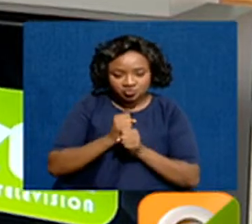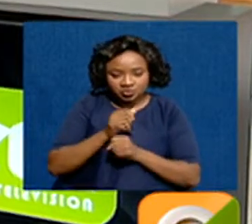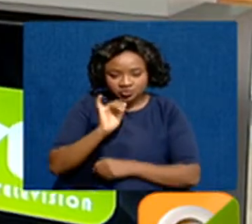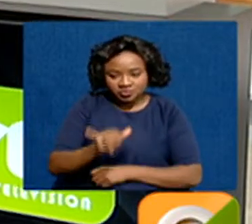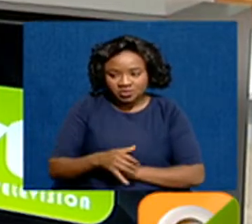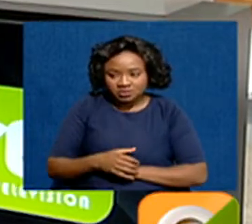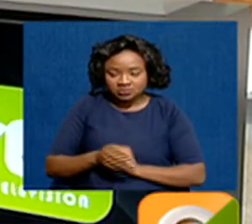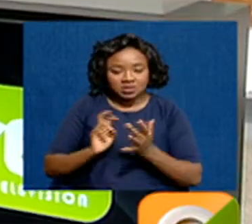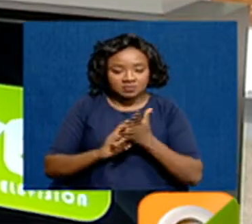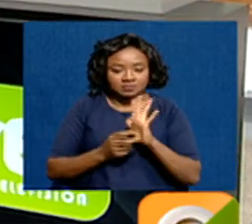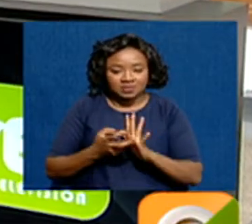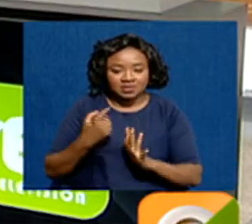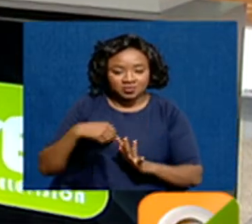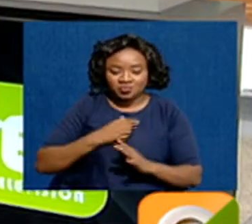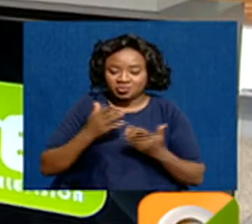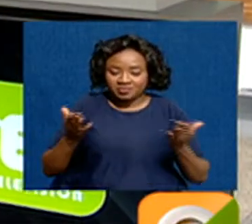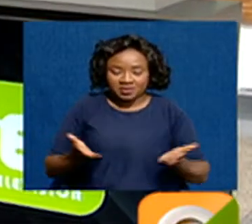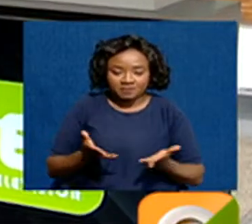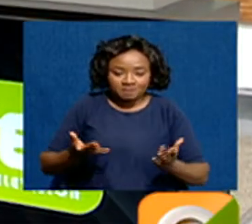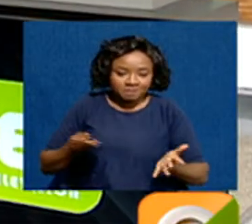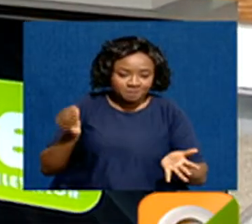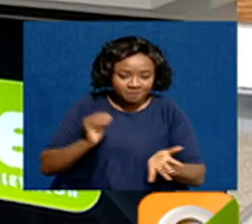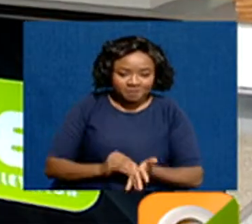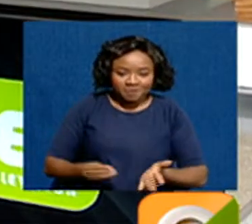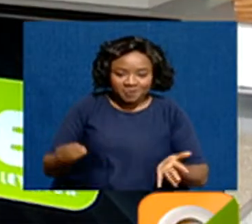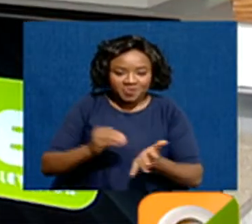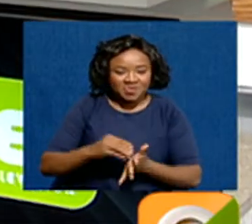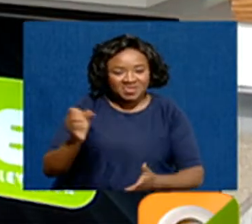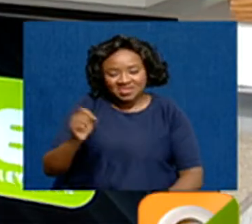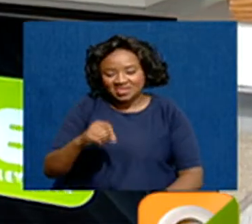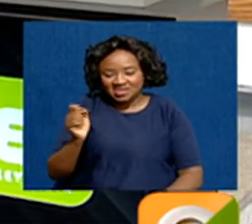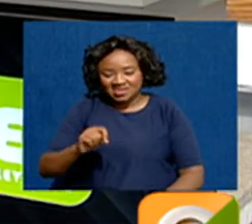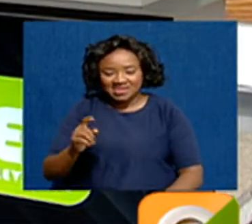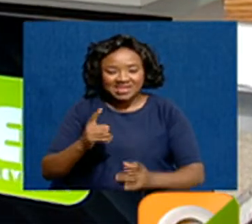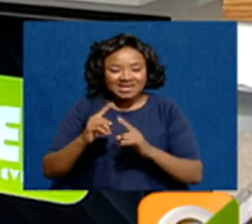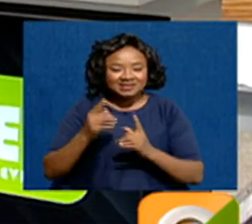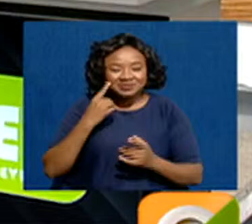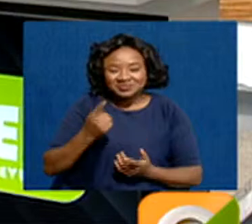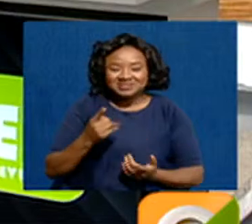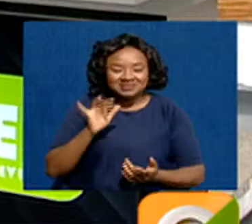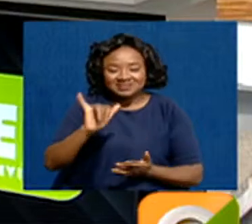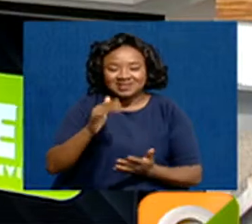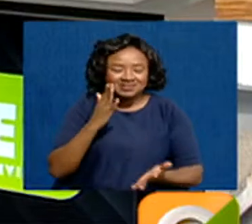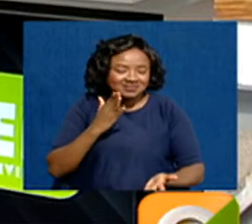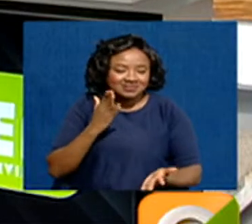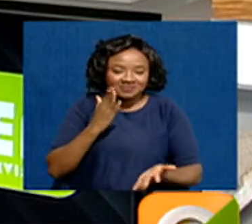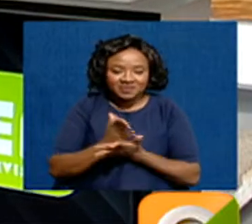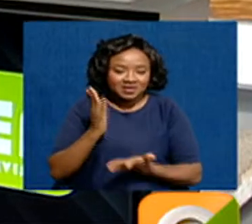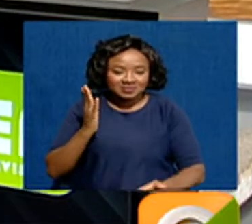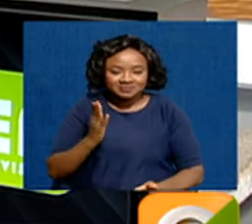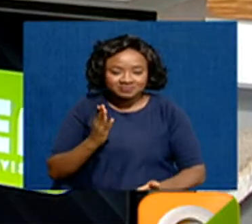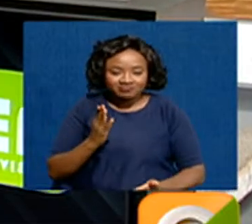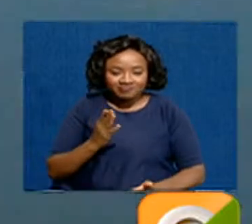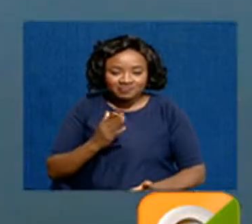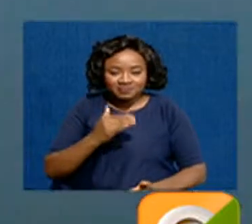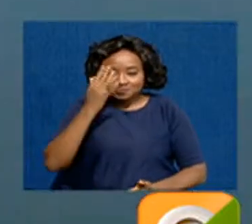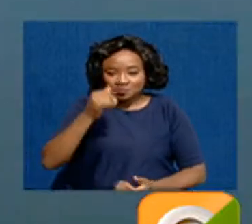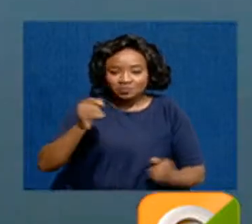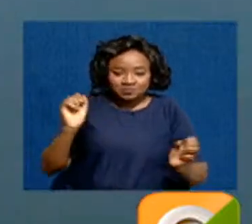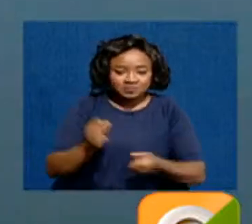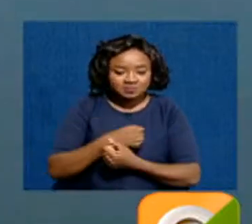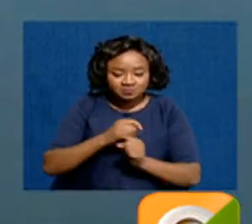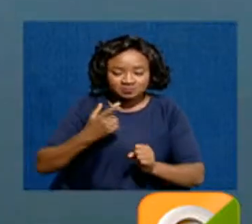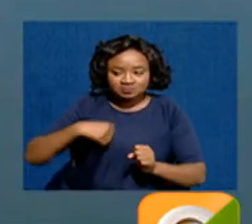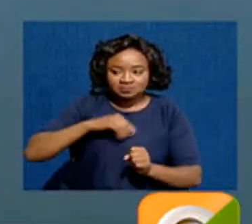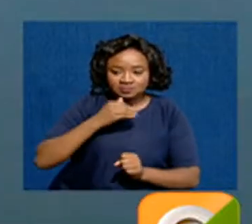we'll be here again and again. Absolutely. We just, that's a fact. You know, one conversation that